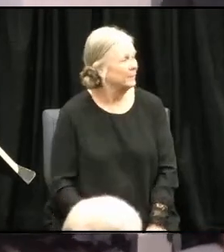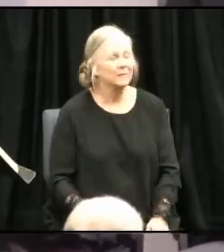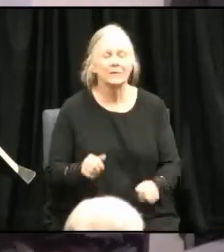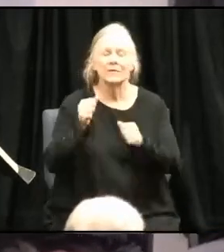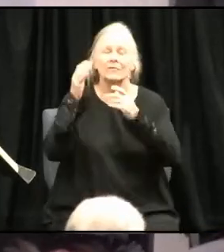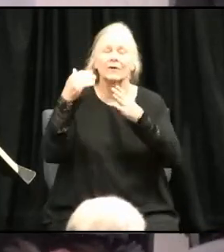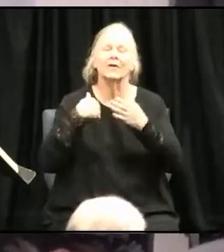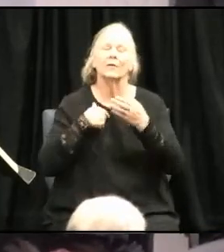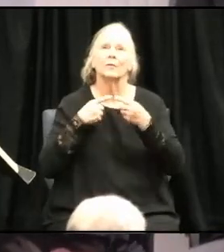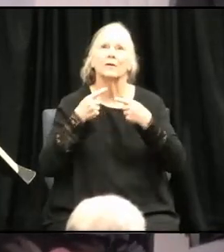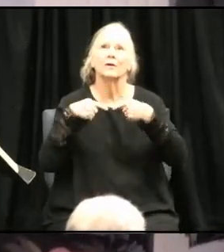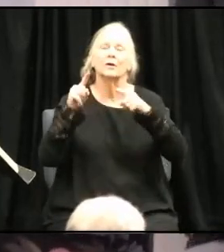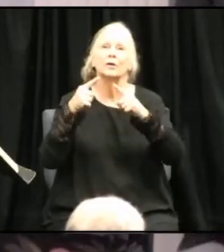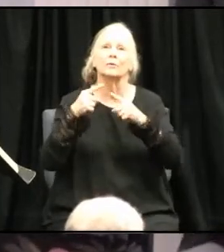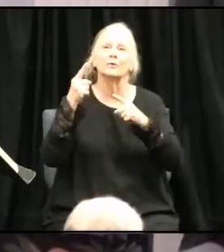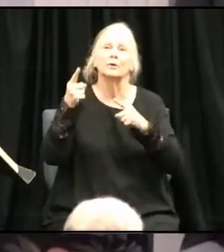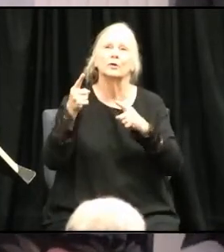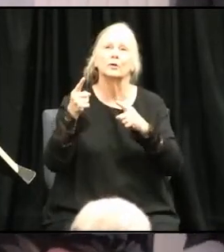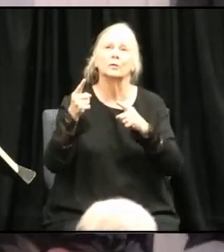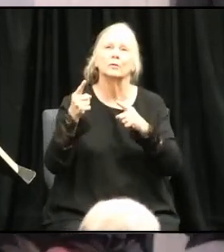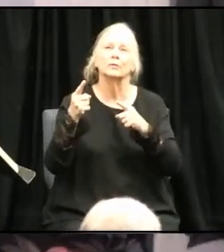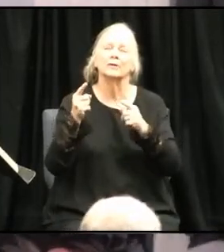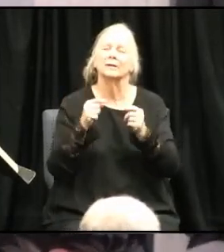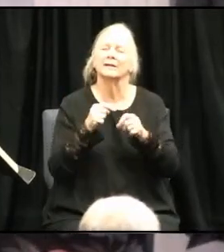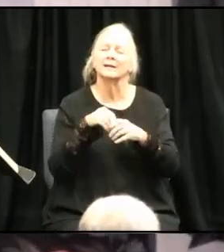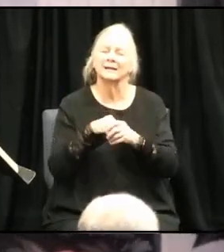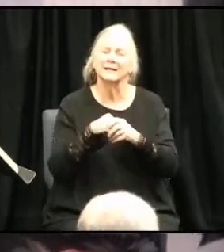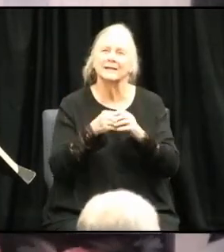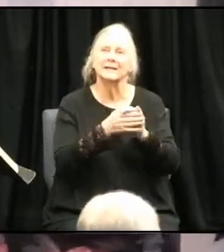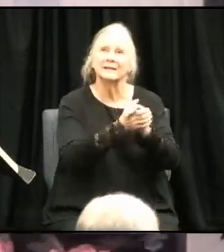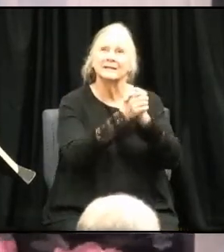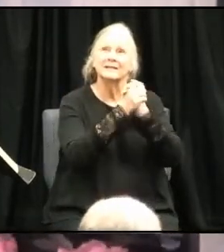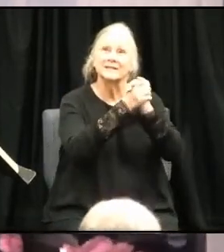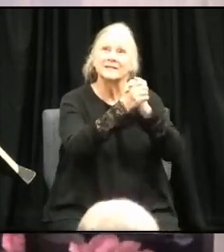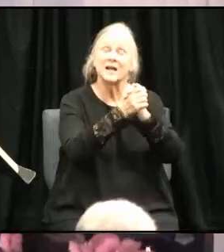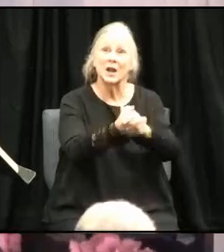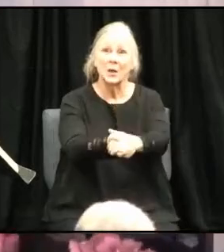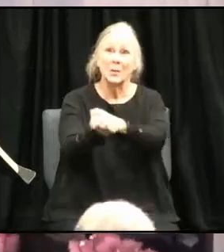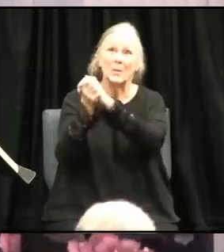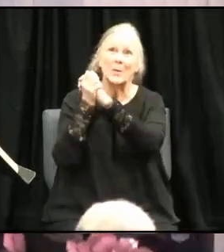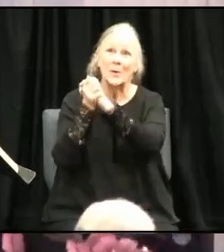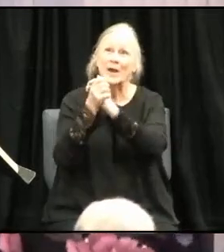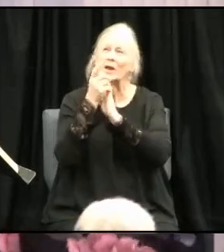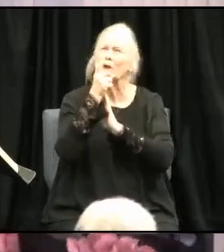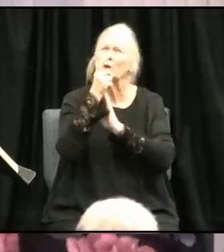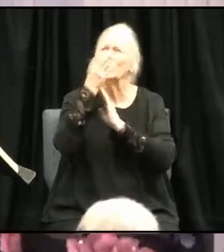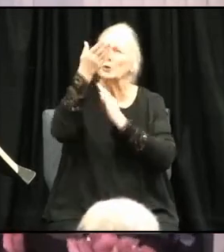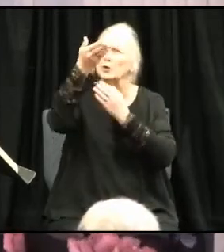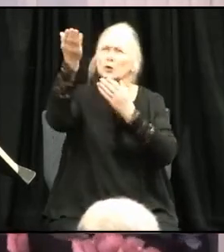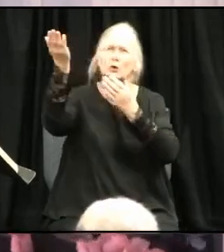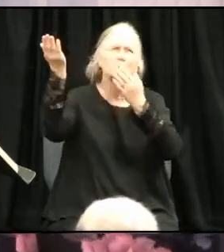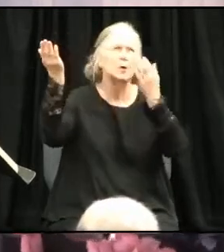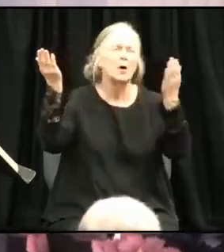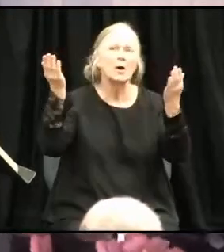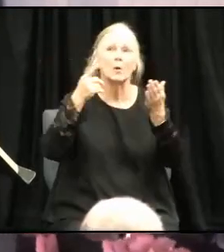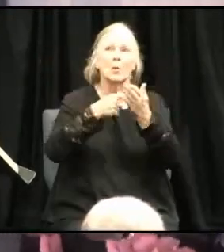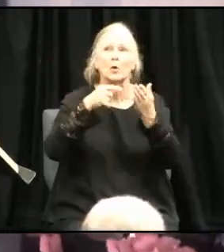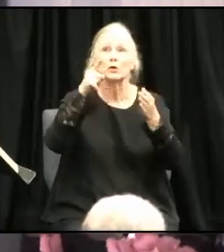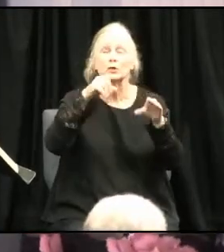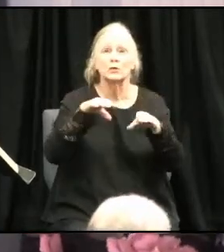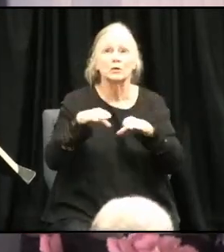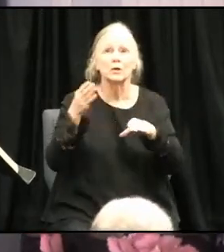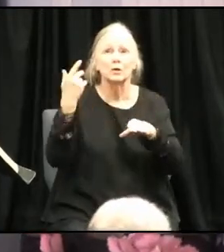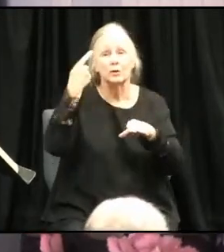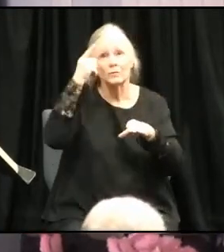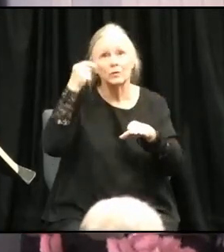Father, we do come to you in celebration of who you are, of what you've done for us, for all that